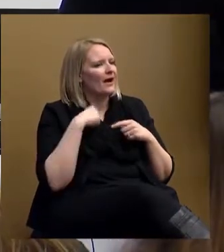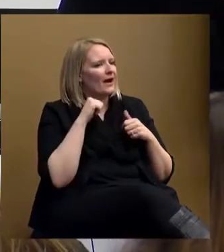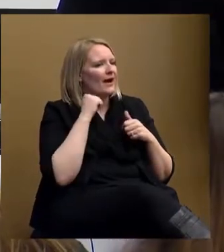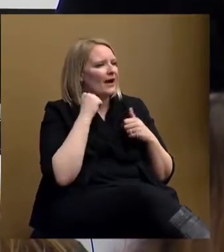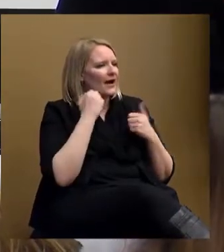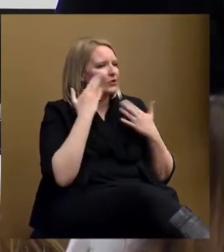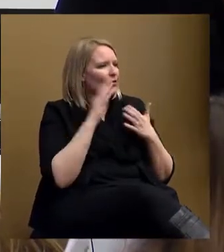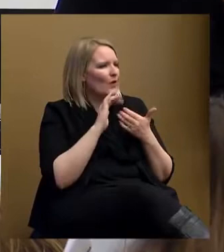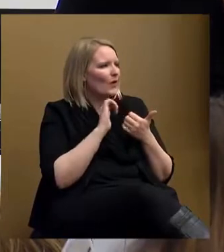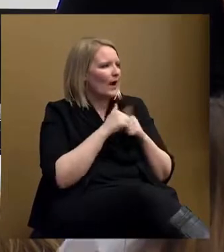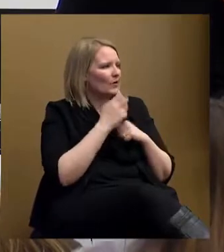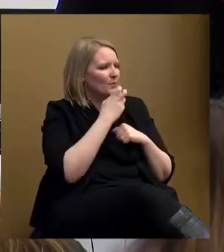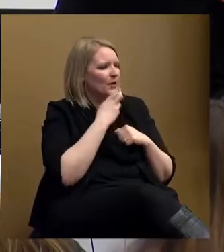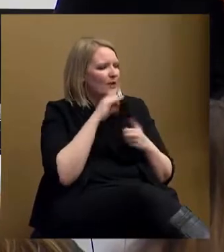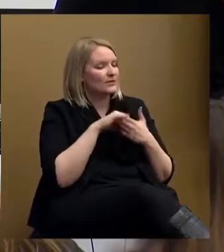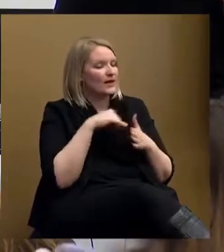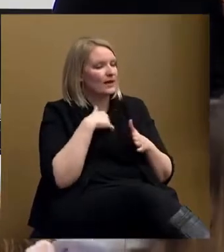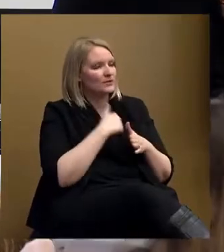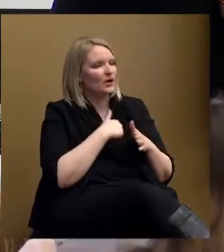I cracked myself up.